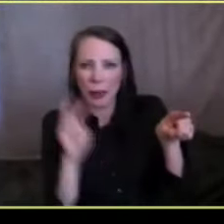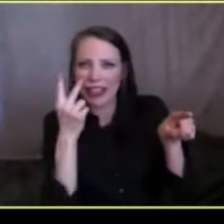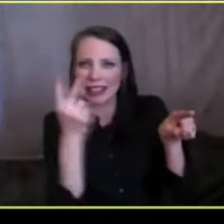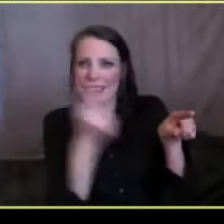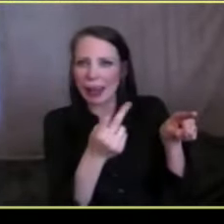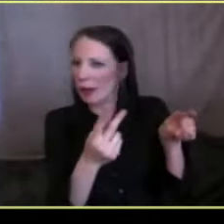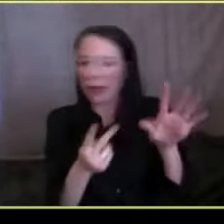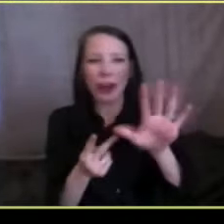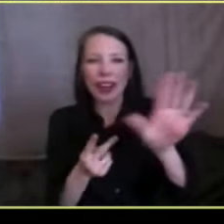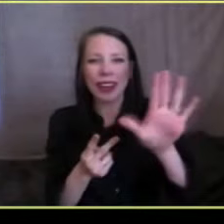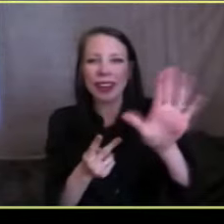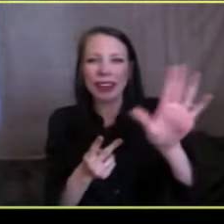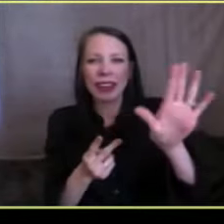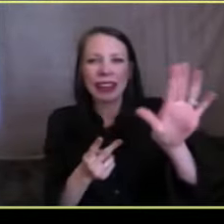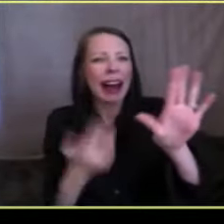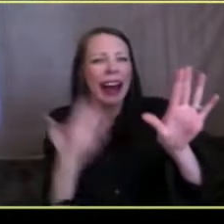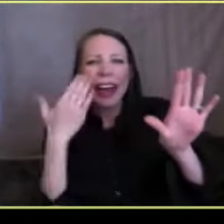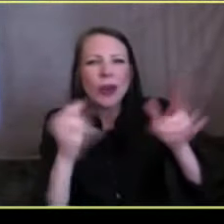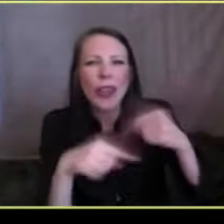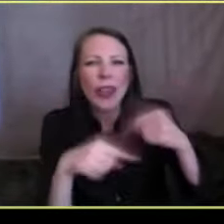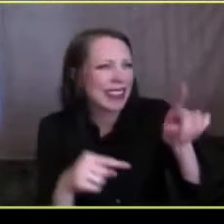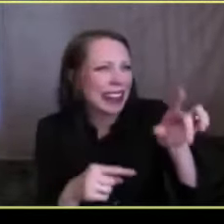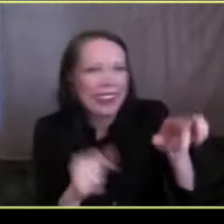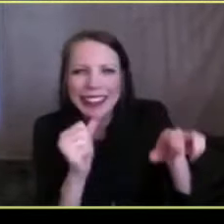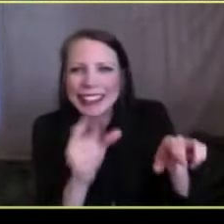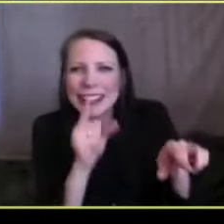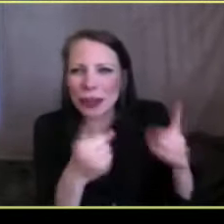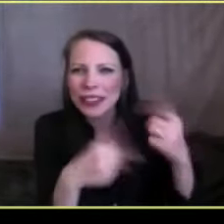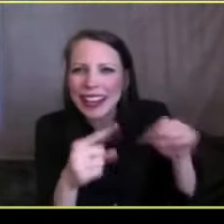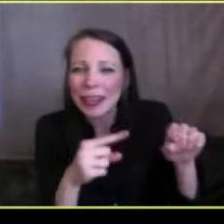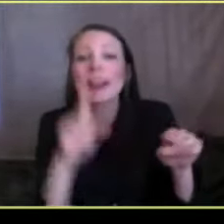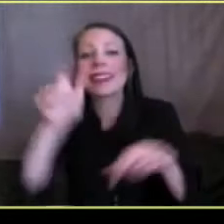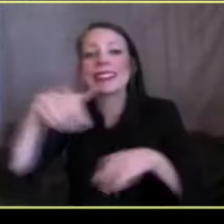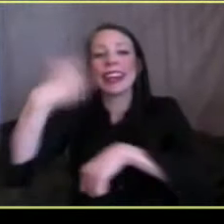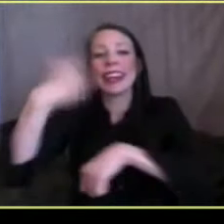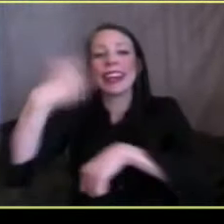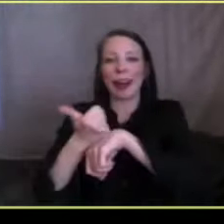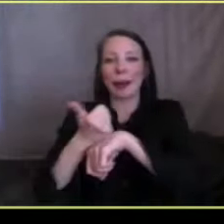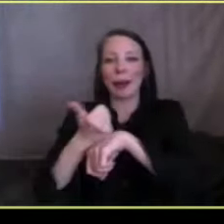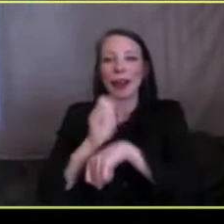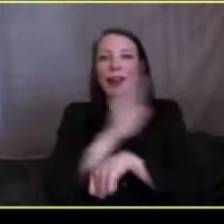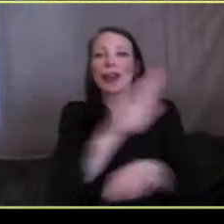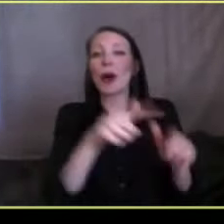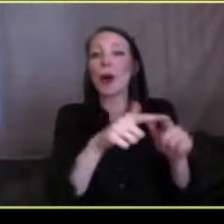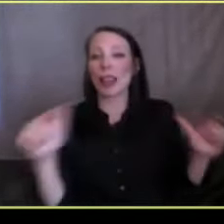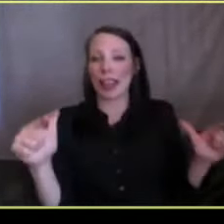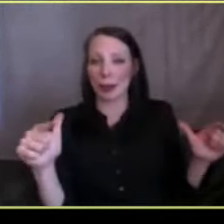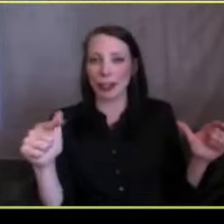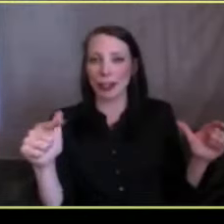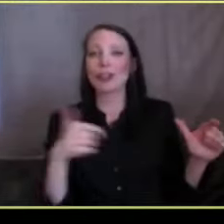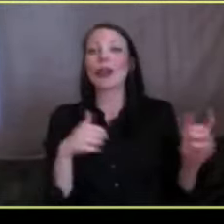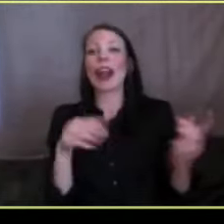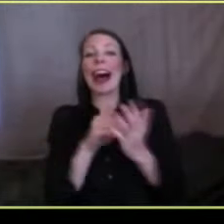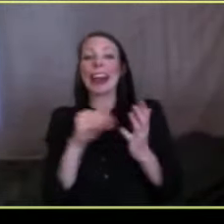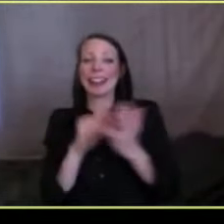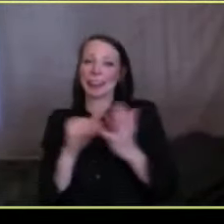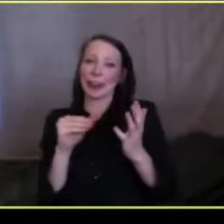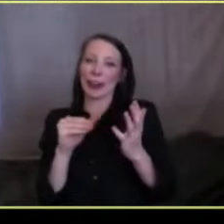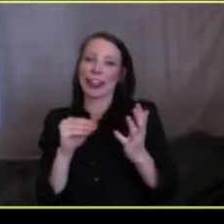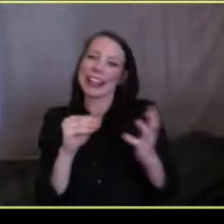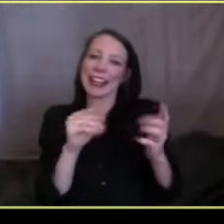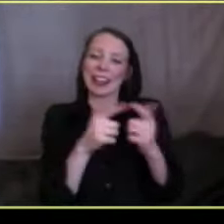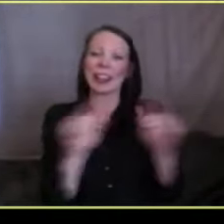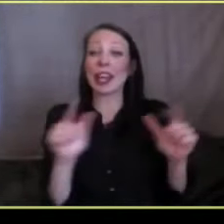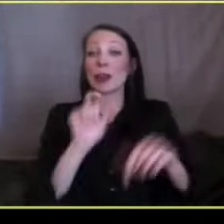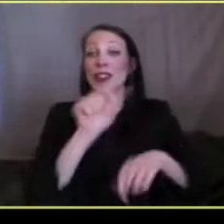I would like see them and I'm like, wait, I don't know that sign. That's not a real sign, because they've set up their own language. So then I had to